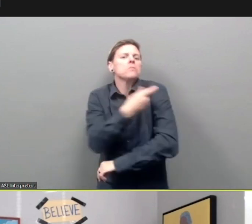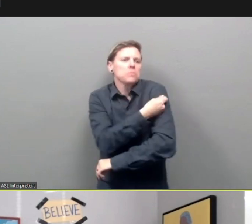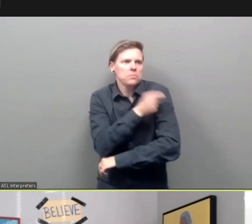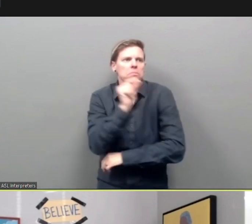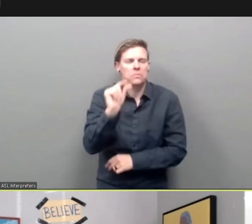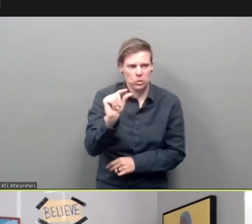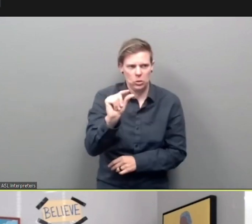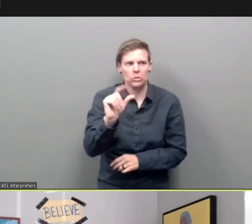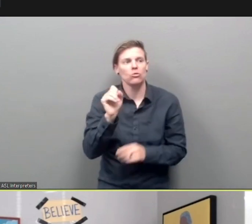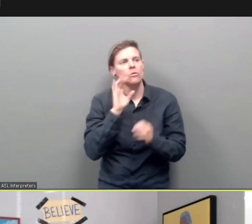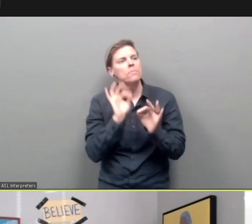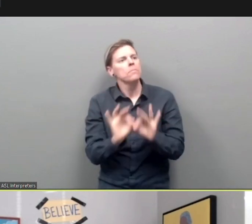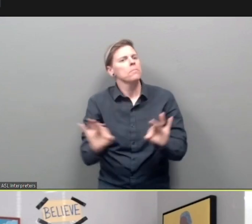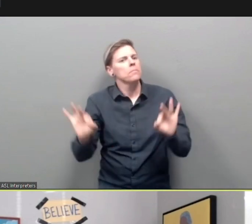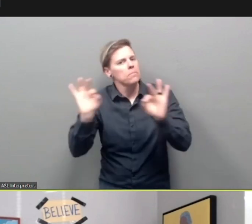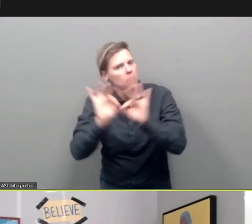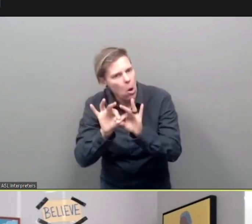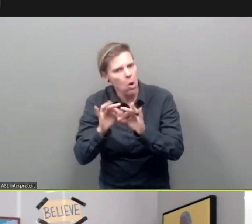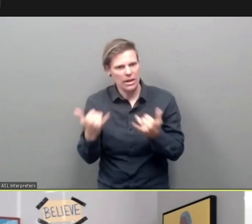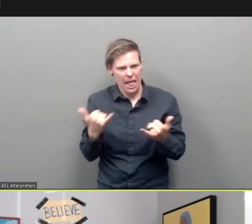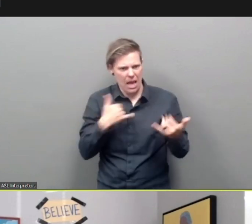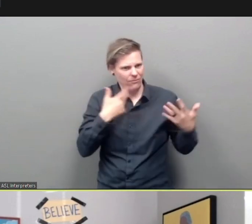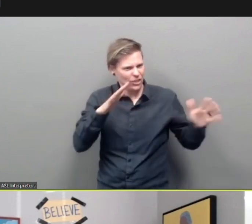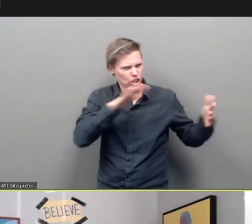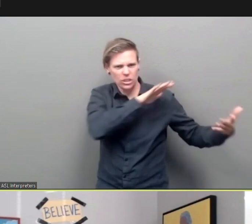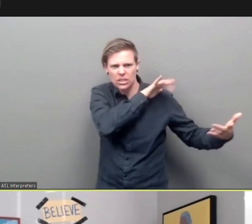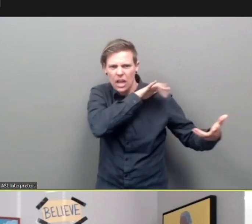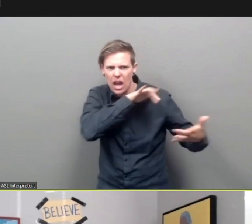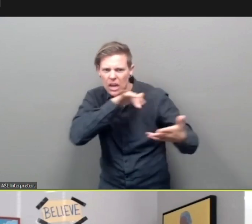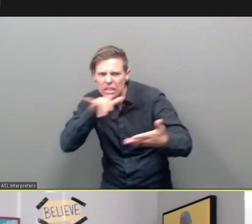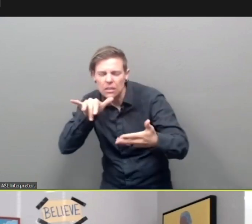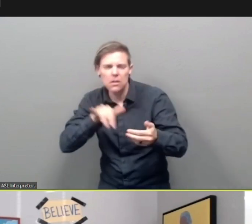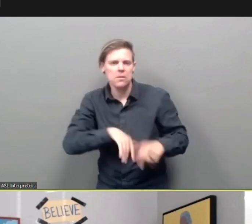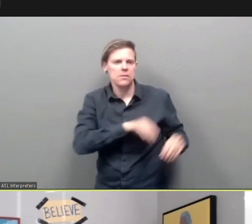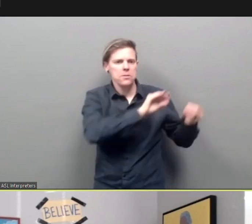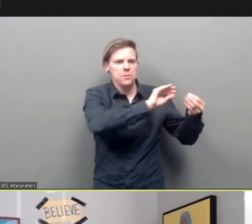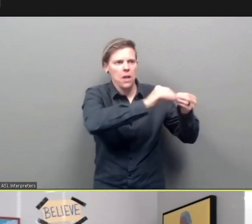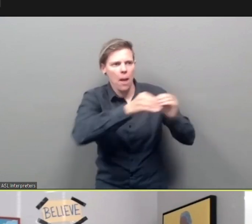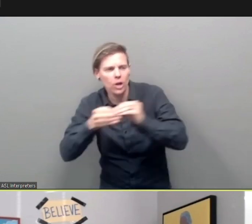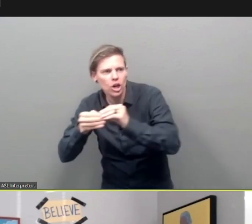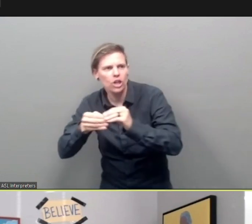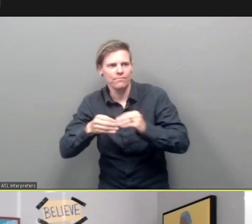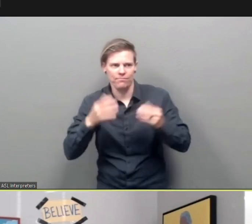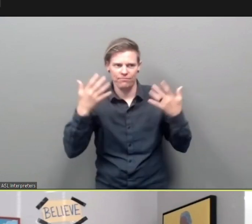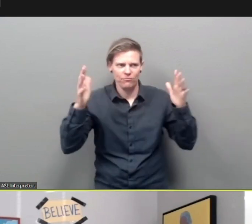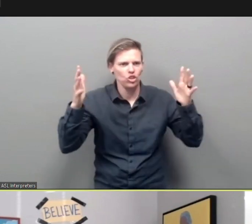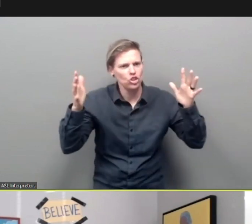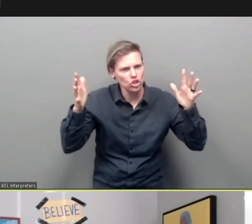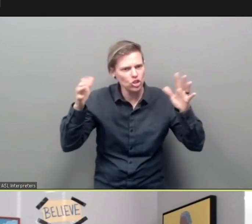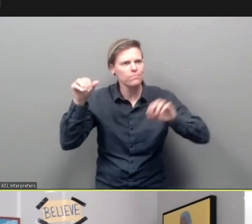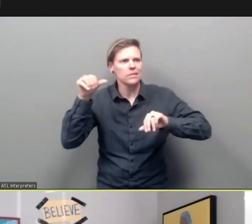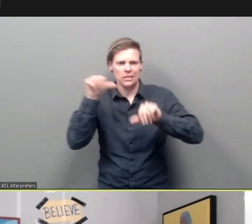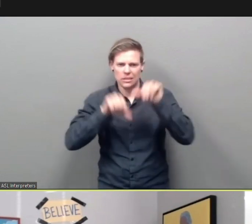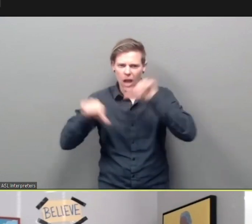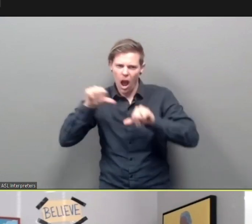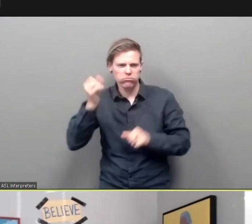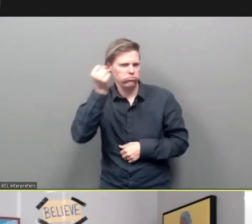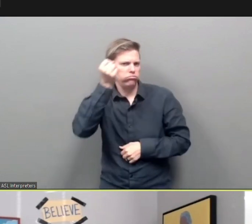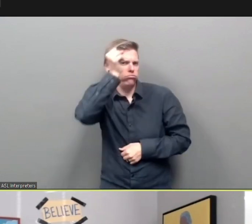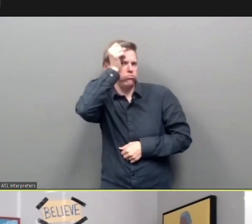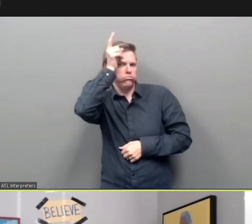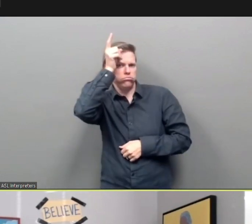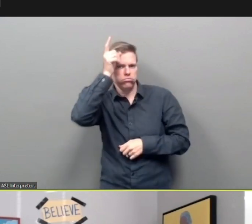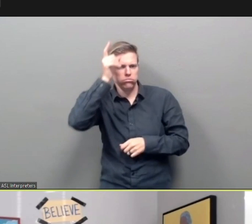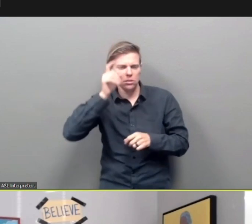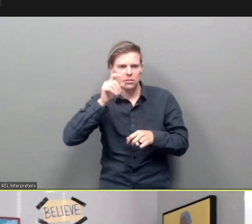steps of data, of scientific studies, and in order